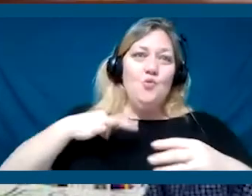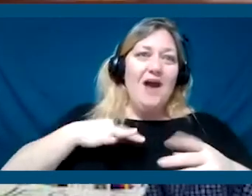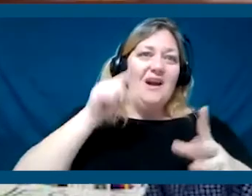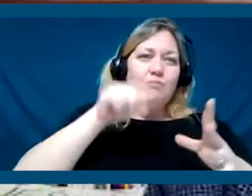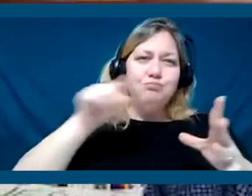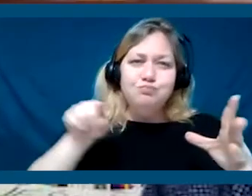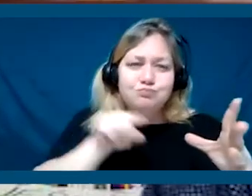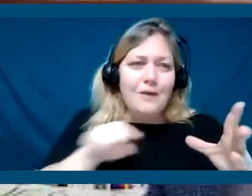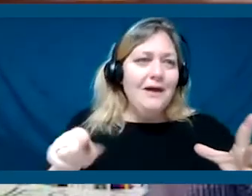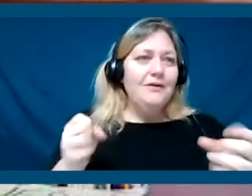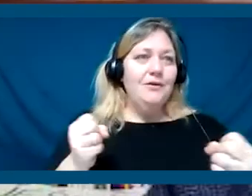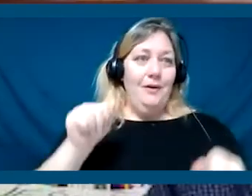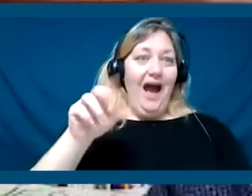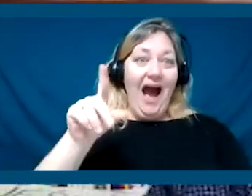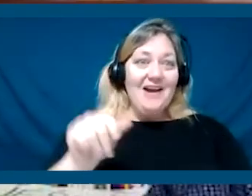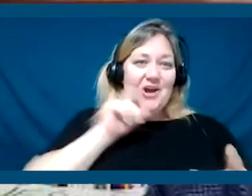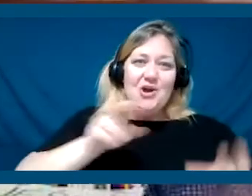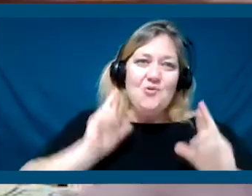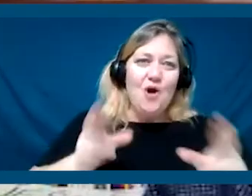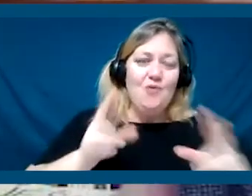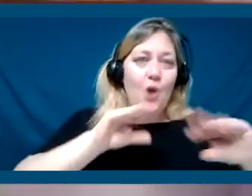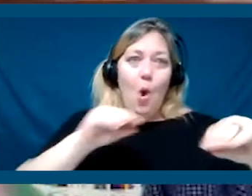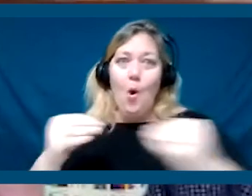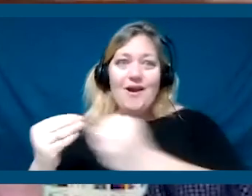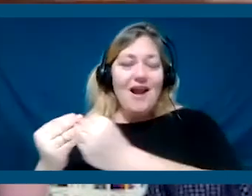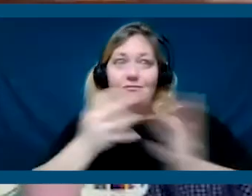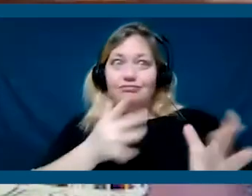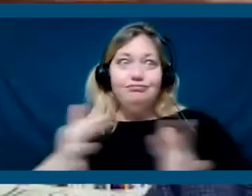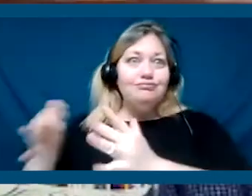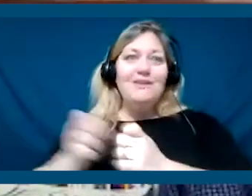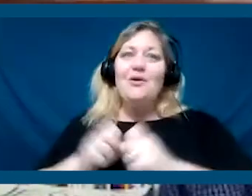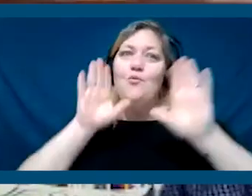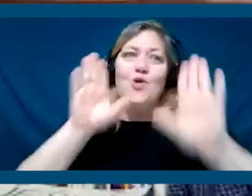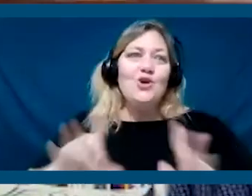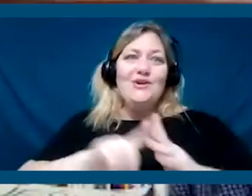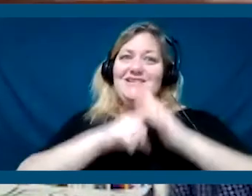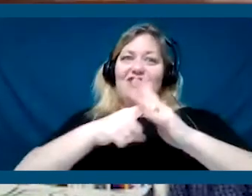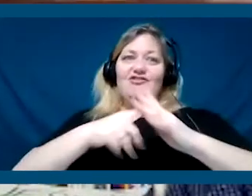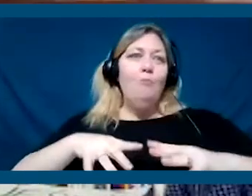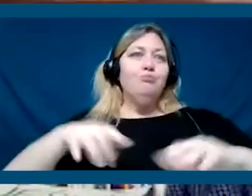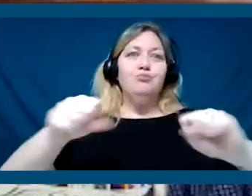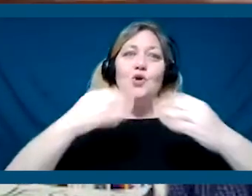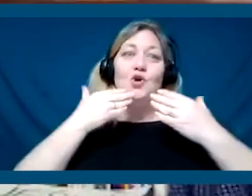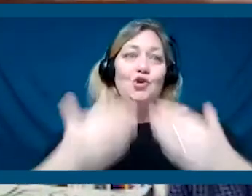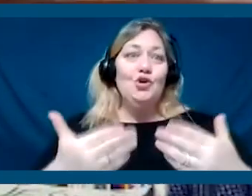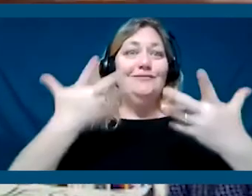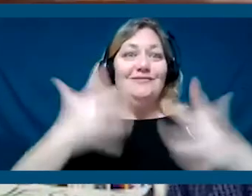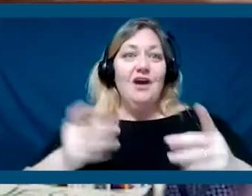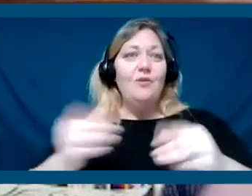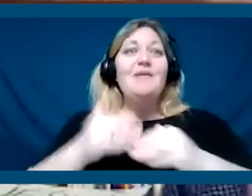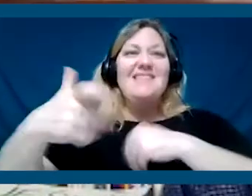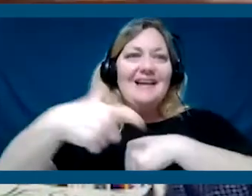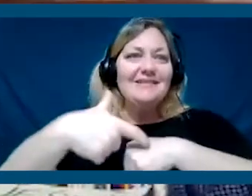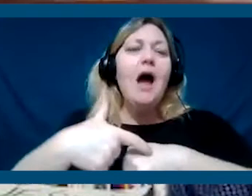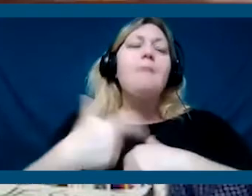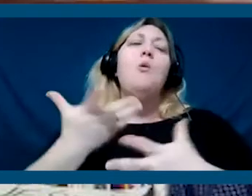else who rushed to organize this. This was done, great initiative. It was done very quickly. Definitely next time would love